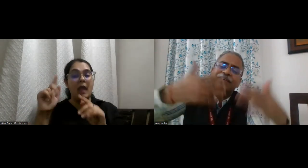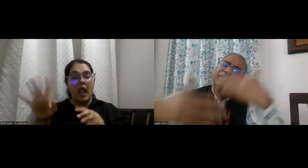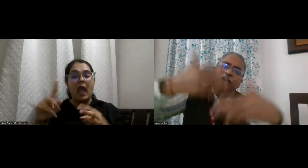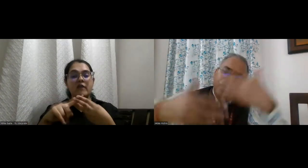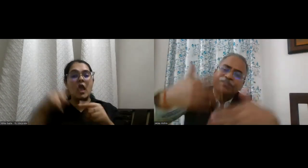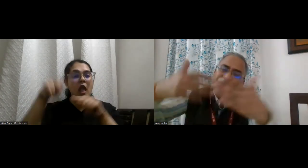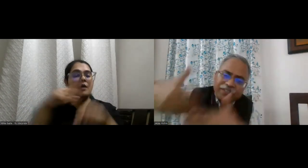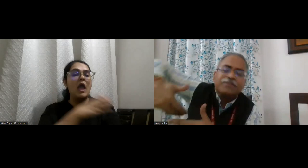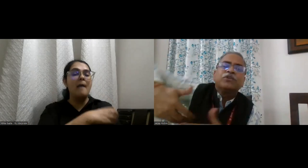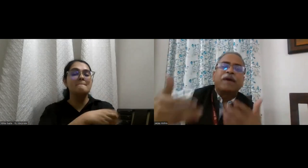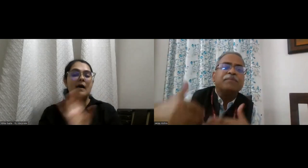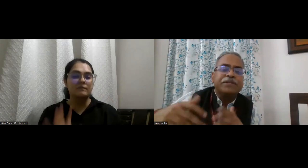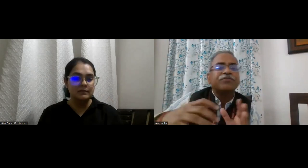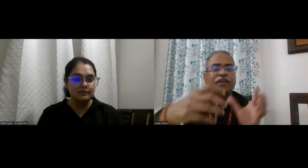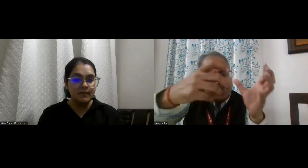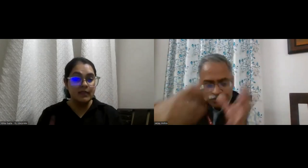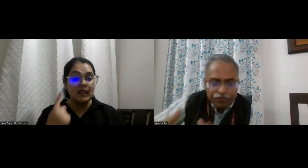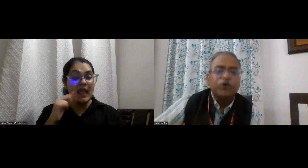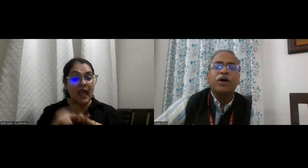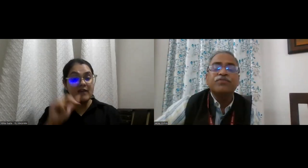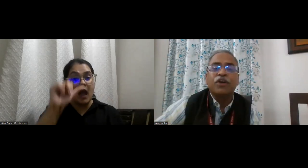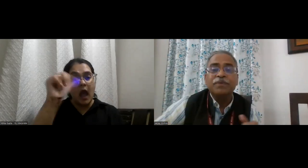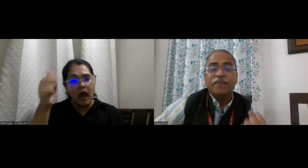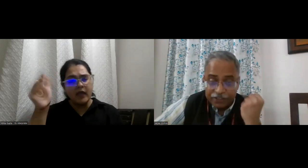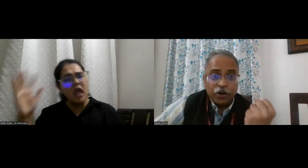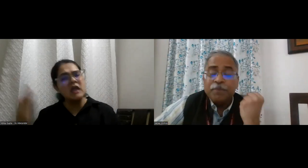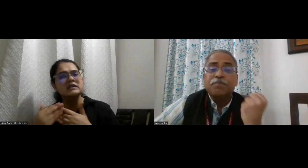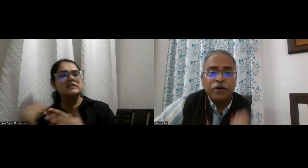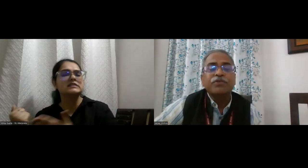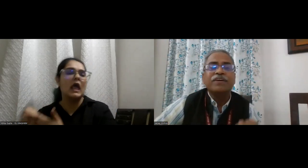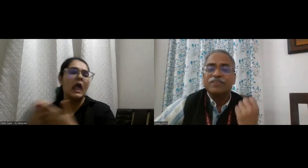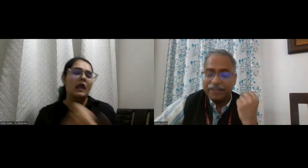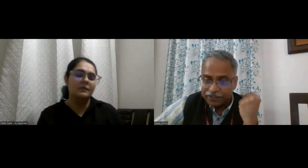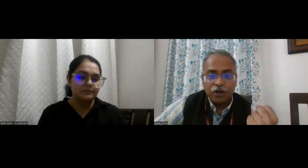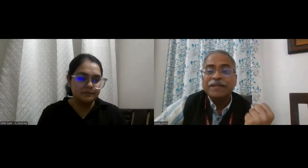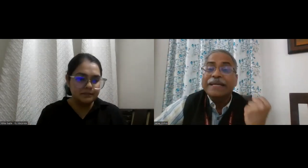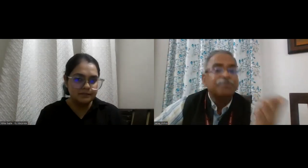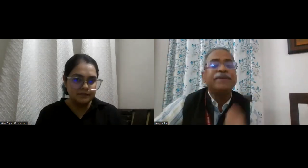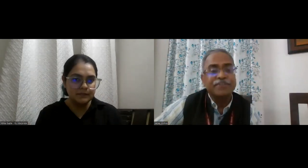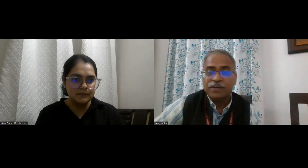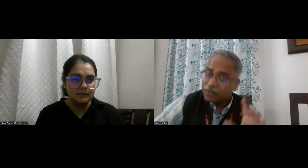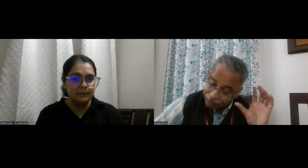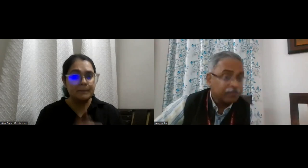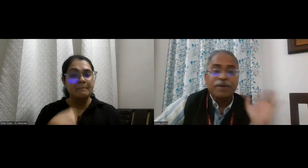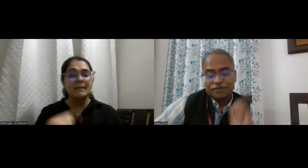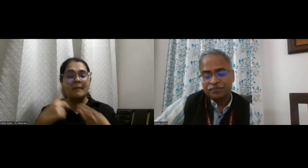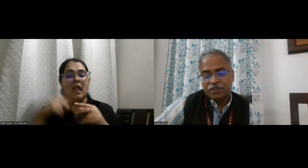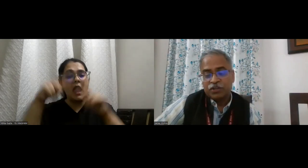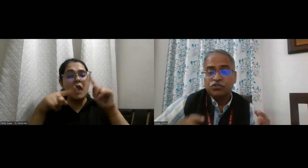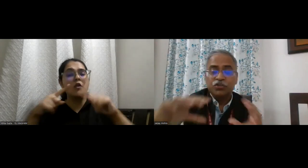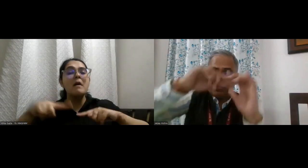then a lot of other parameters will flow down from economic powerfulness and economic independence for